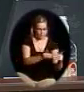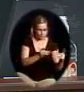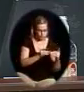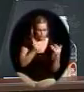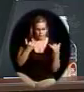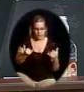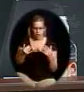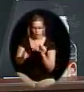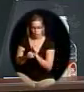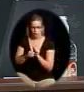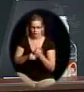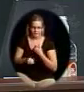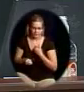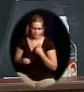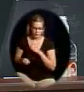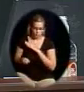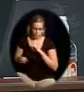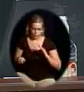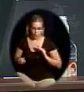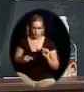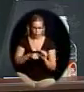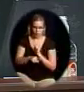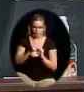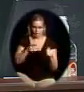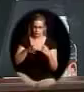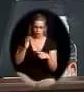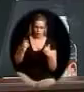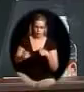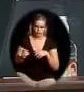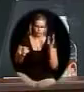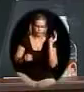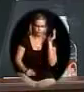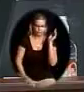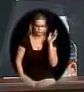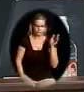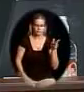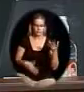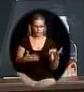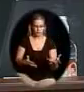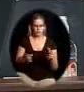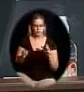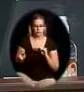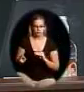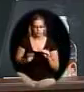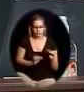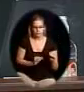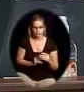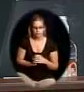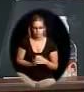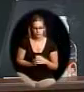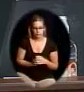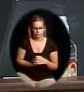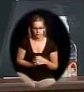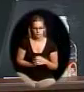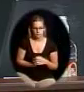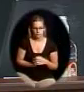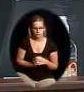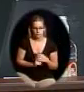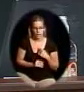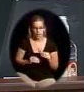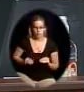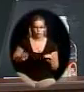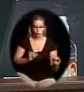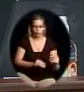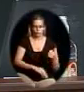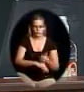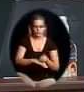on ourselves here. So practice what we preach. I'd entertain a motion then. Mr. Parker, I move to set